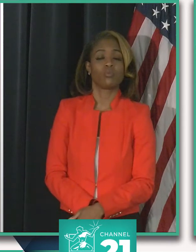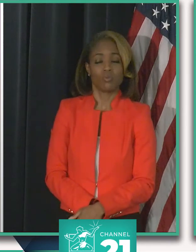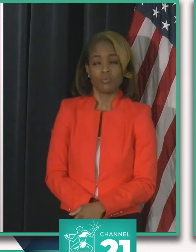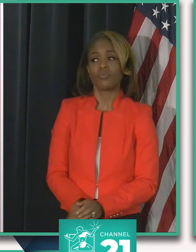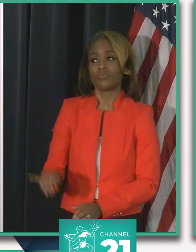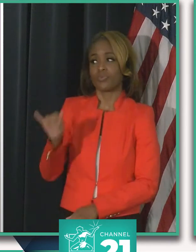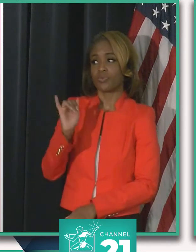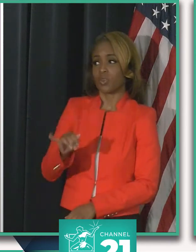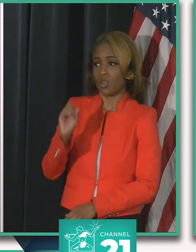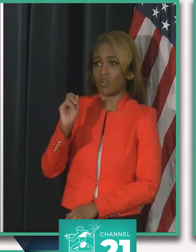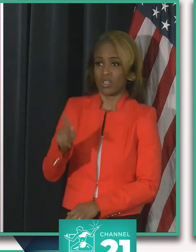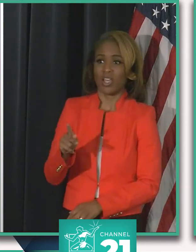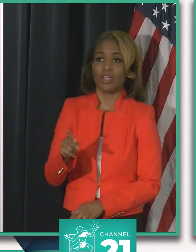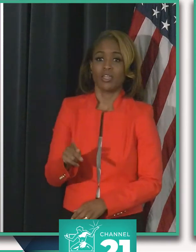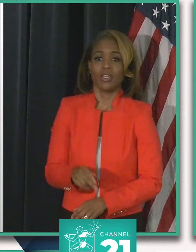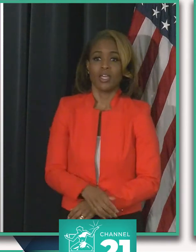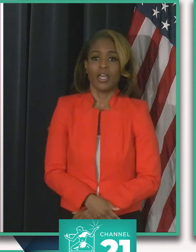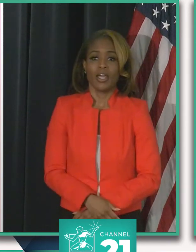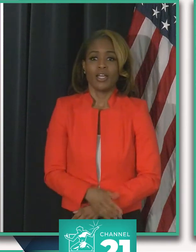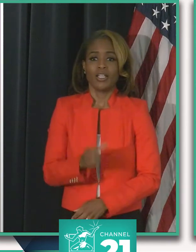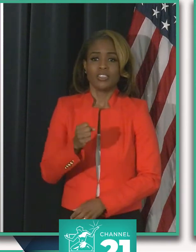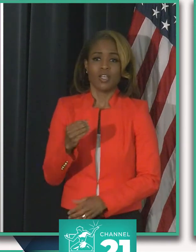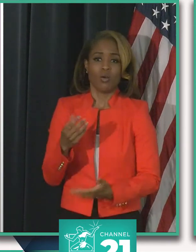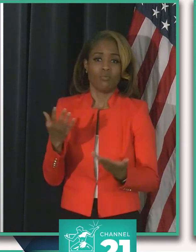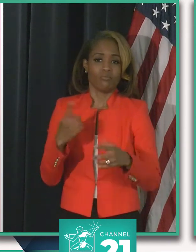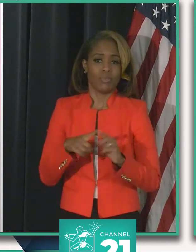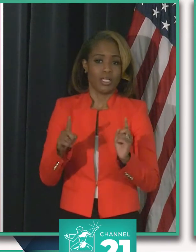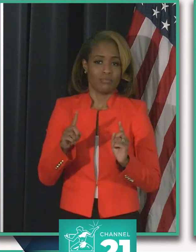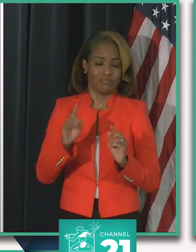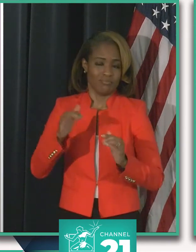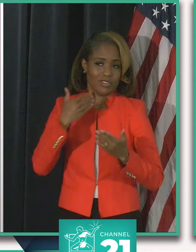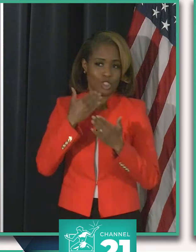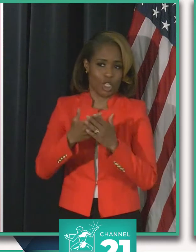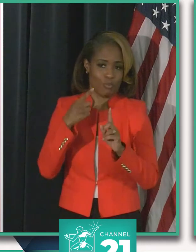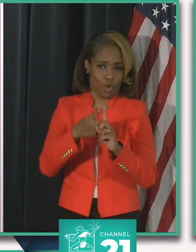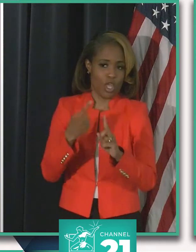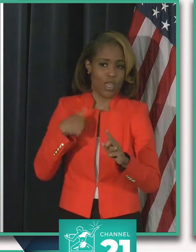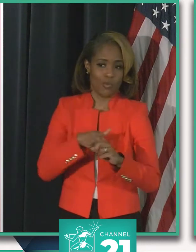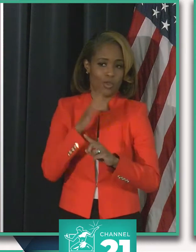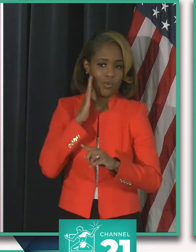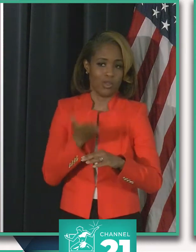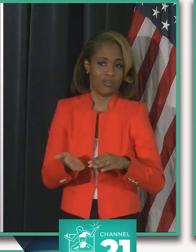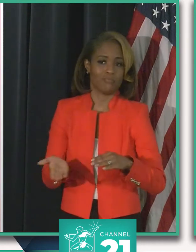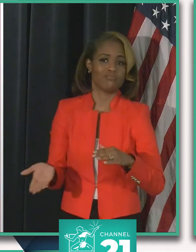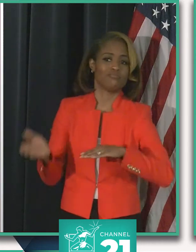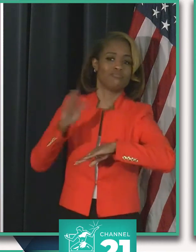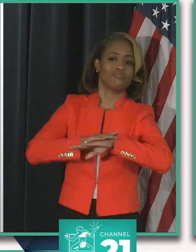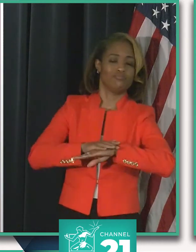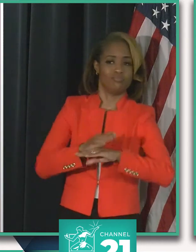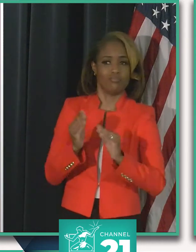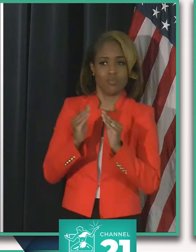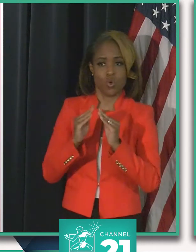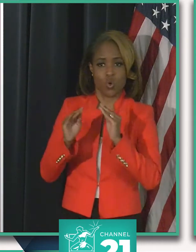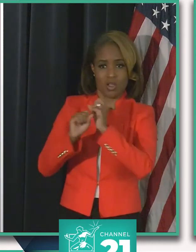Okay. All right. It's a good point, and we're going to ramp up the advertising. All right. Who's next?